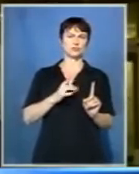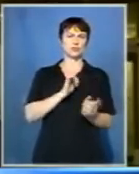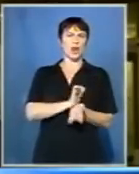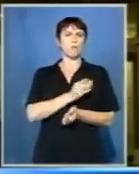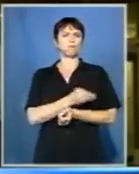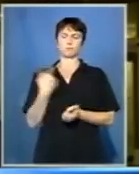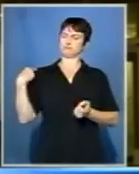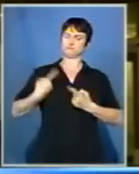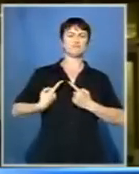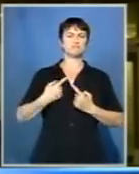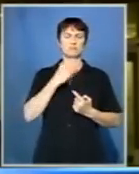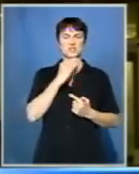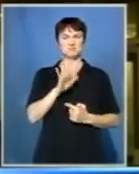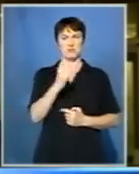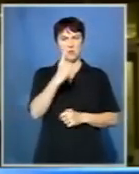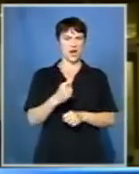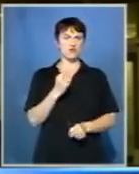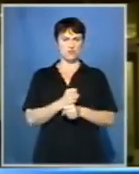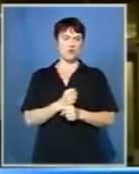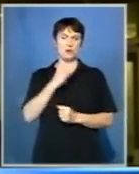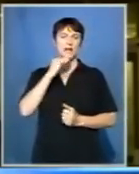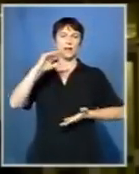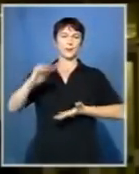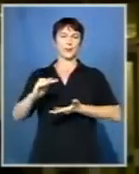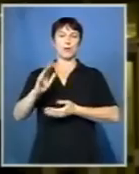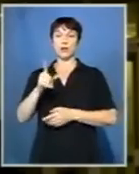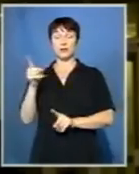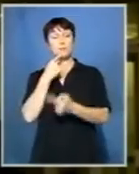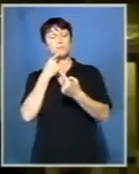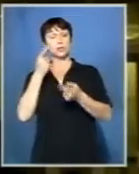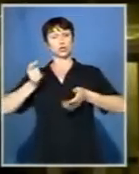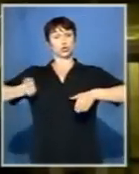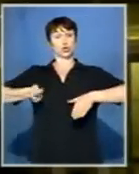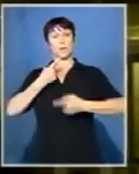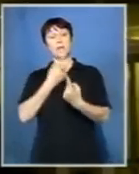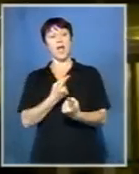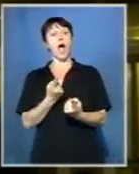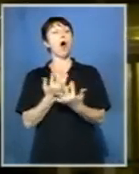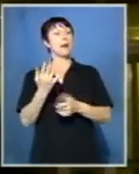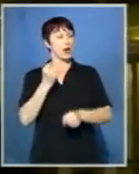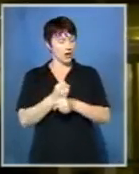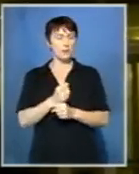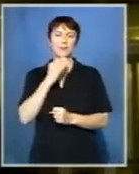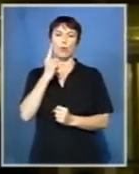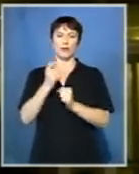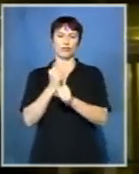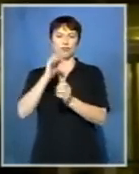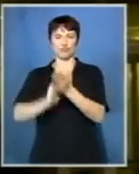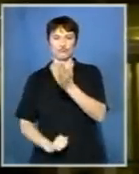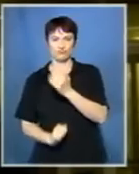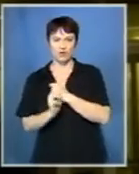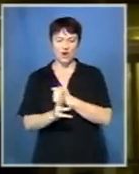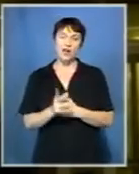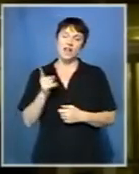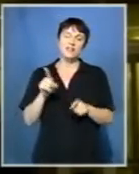be deducted from that. That's more or less a year from whatever the judge imposes. And then the judge has, in her discretion, the